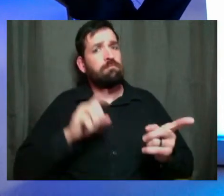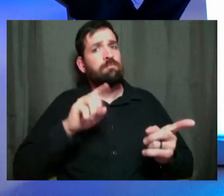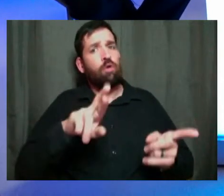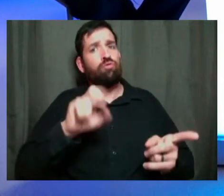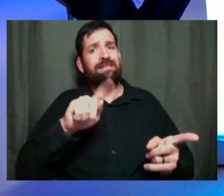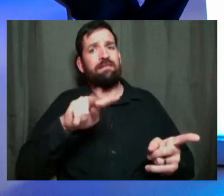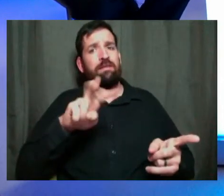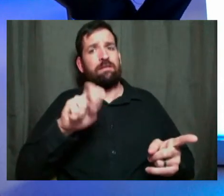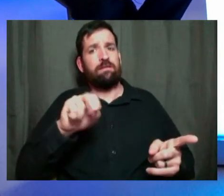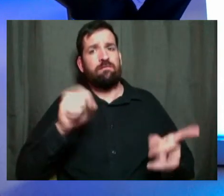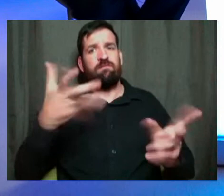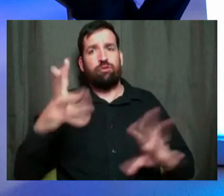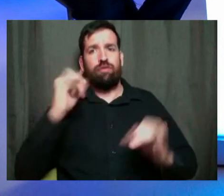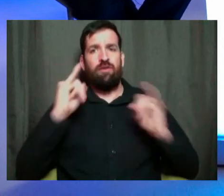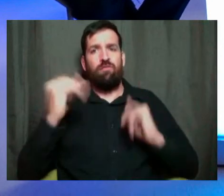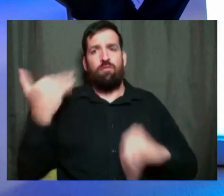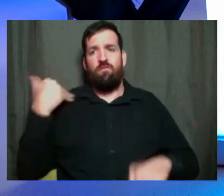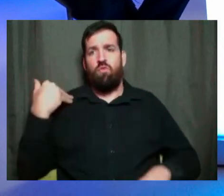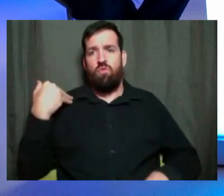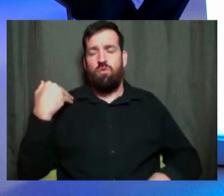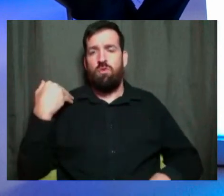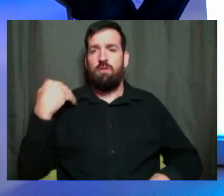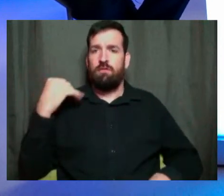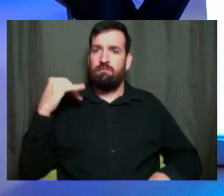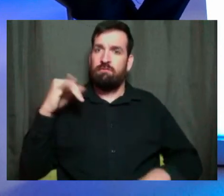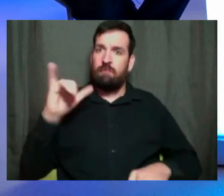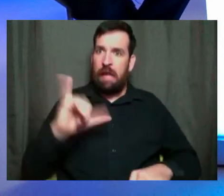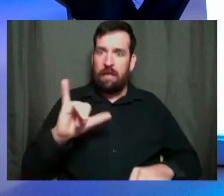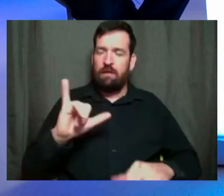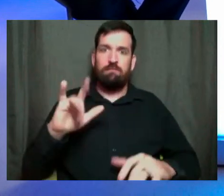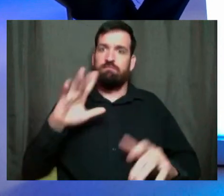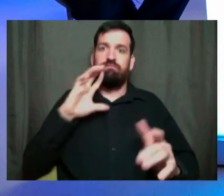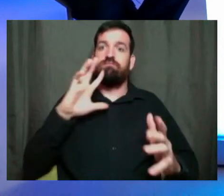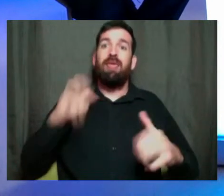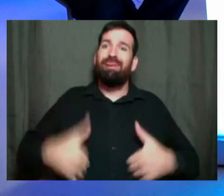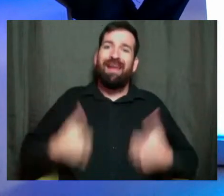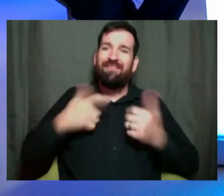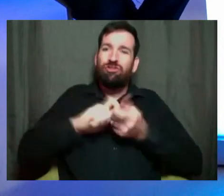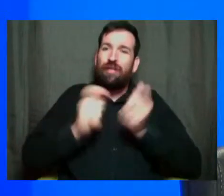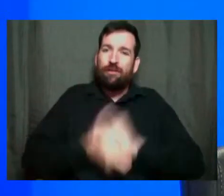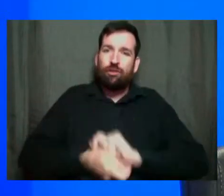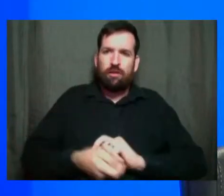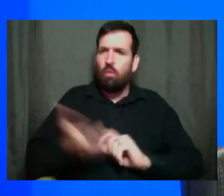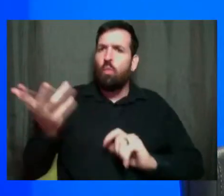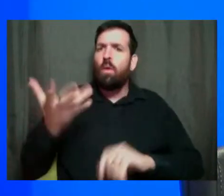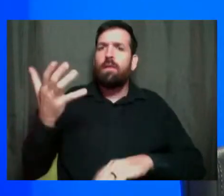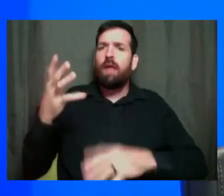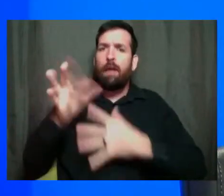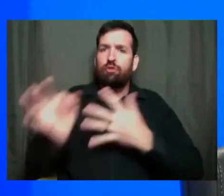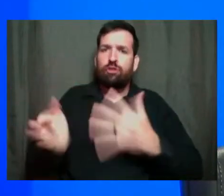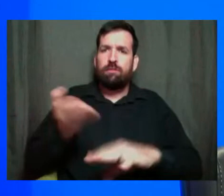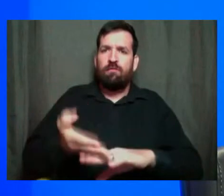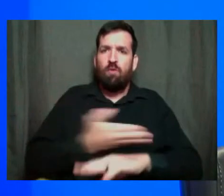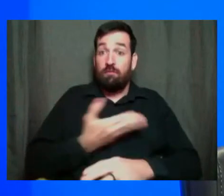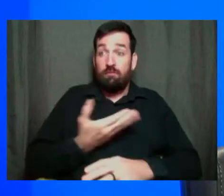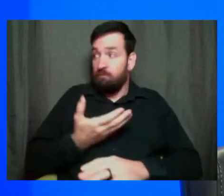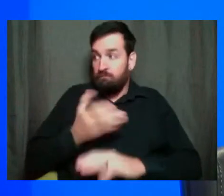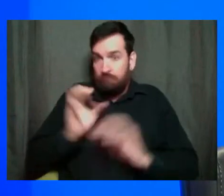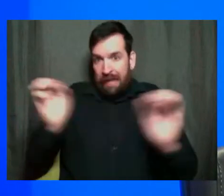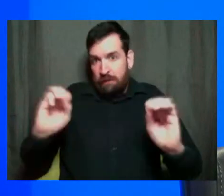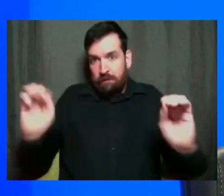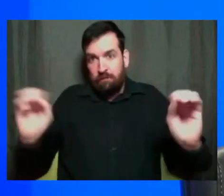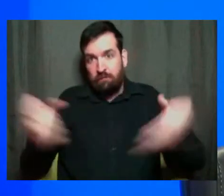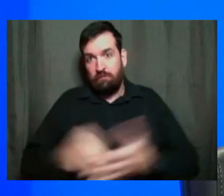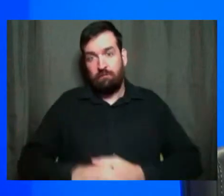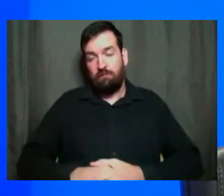it was about how this was like a game changer. Because what were the options before this? There were essentially no options. The